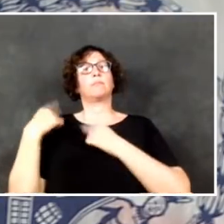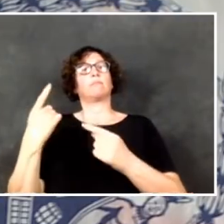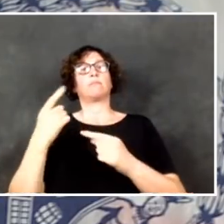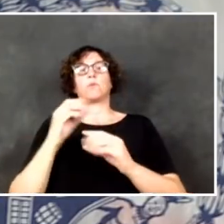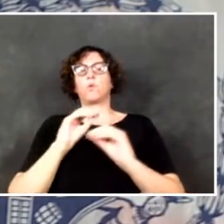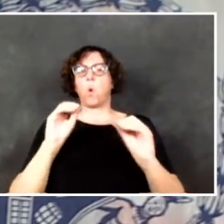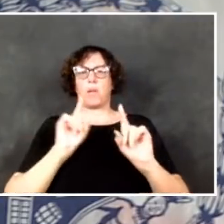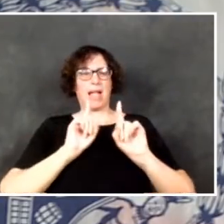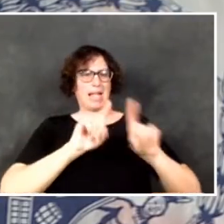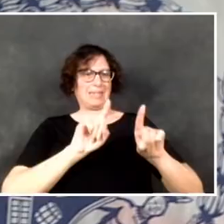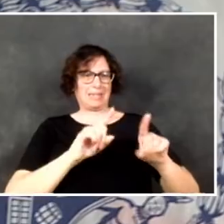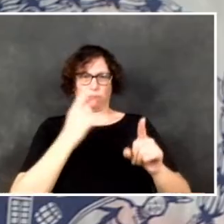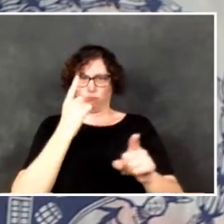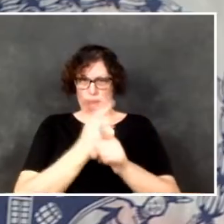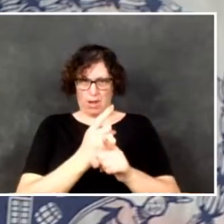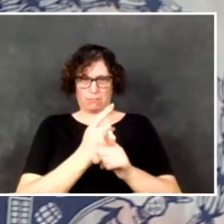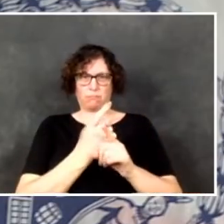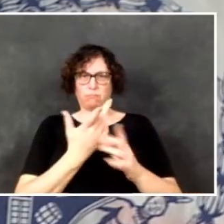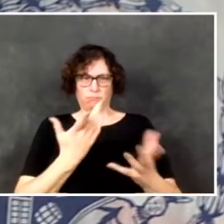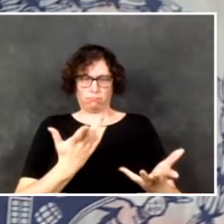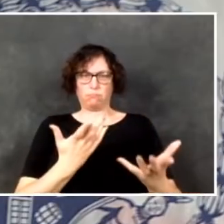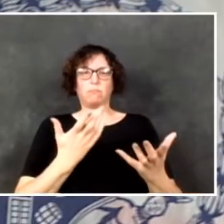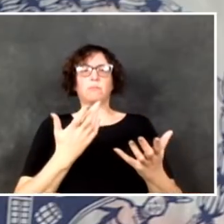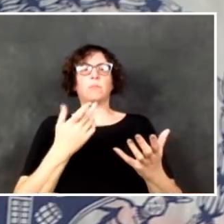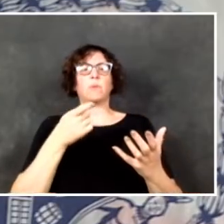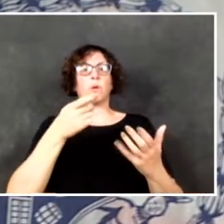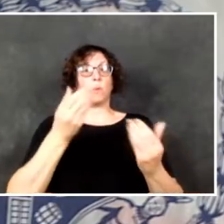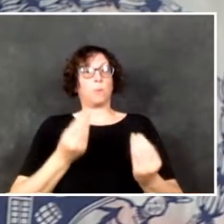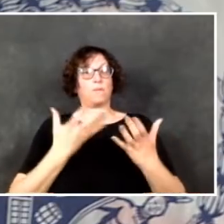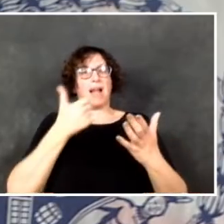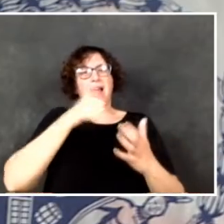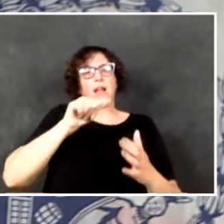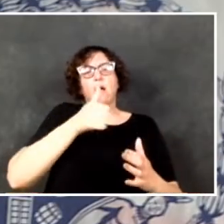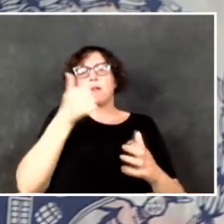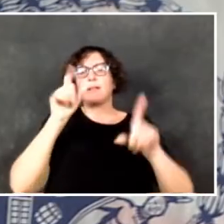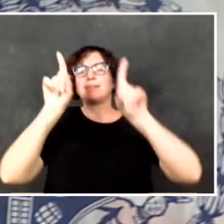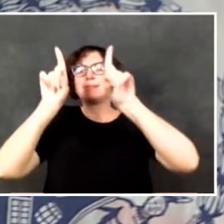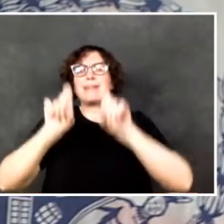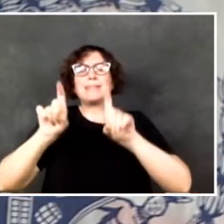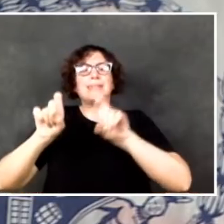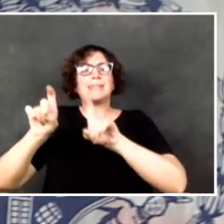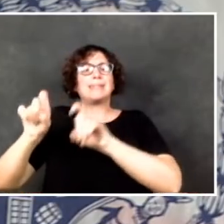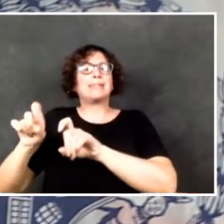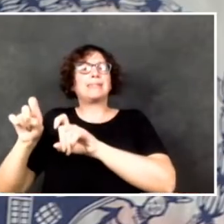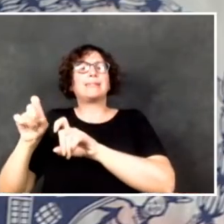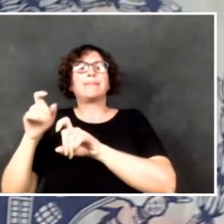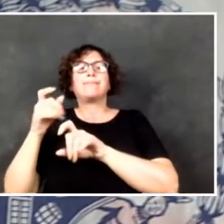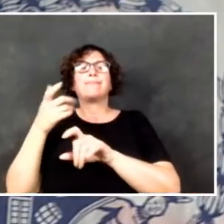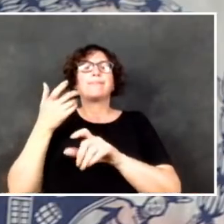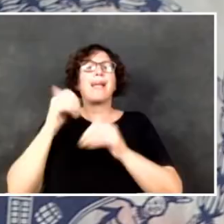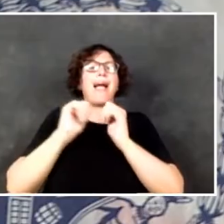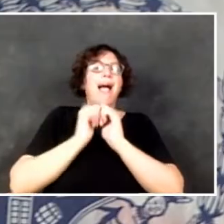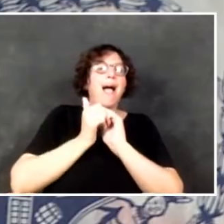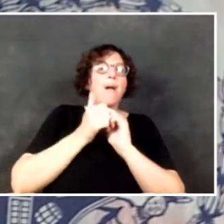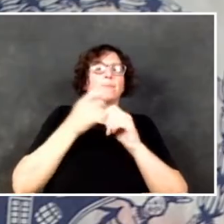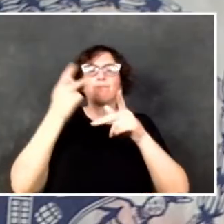there any exams? Is there any way to gauge whether students are engaged in